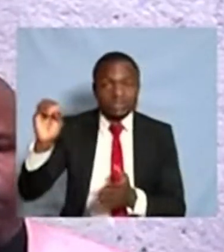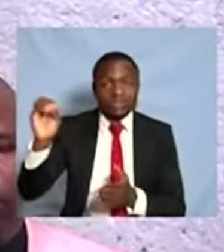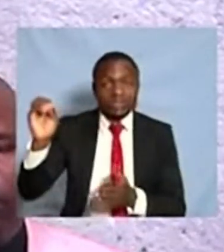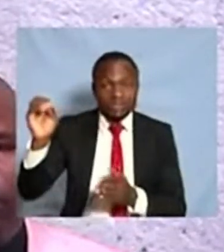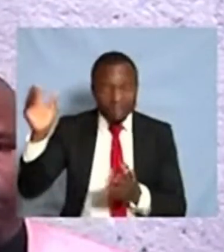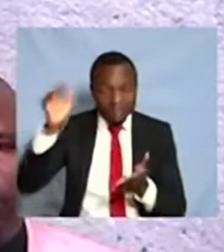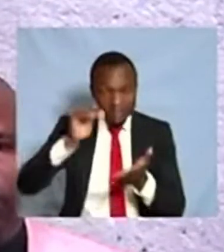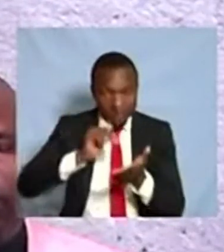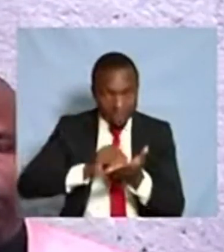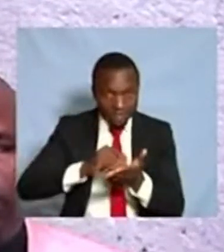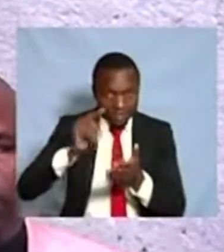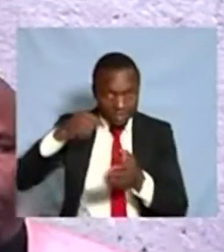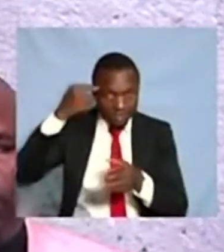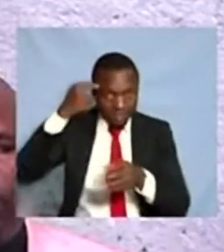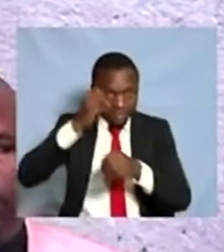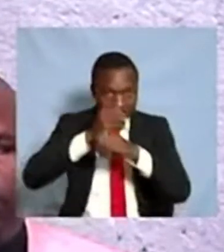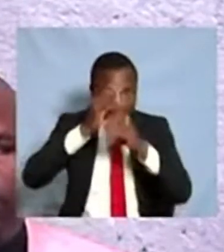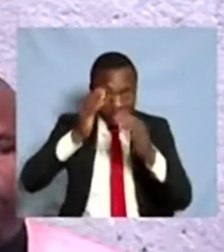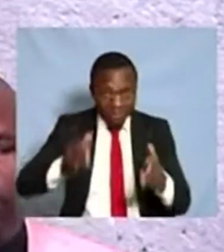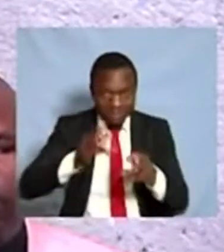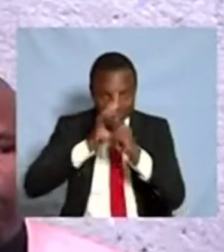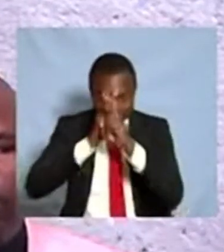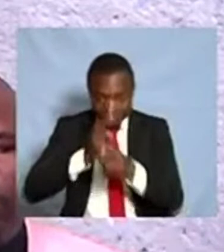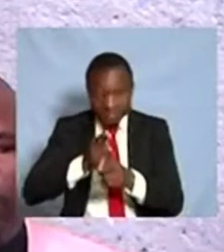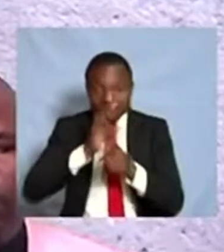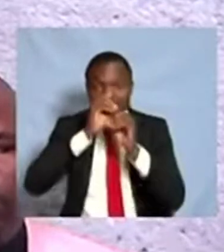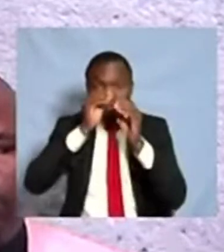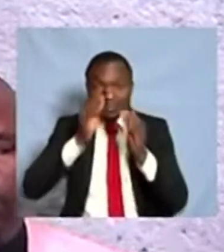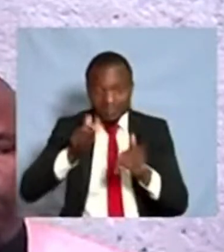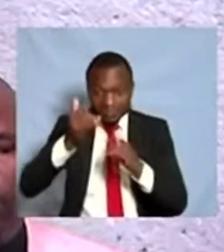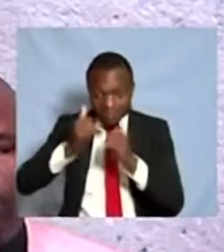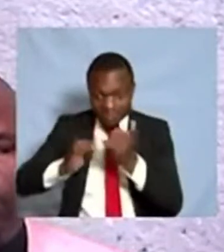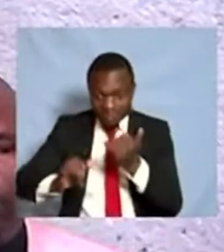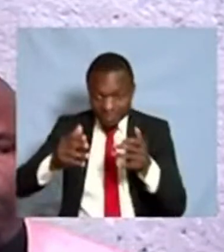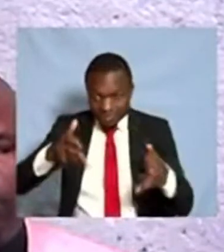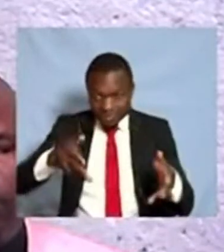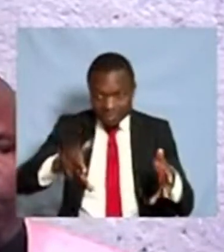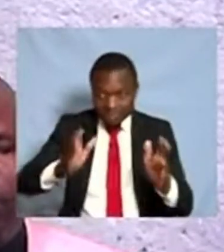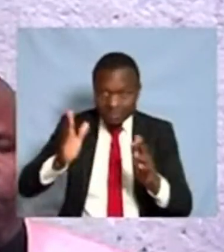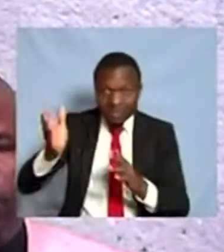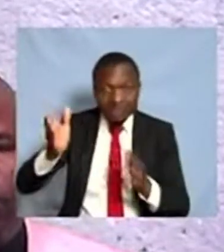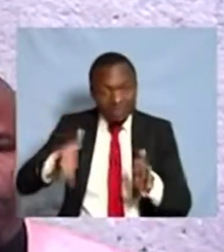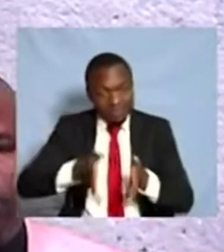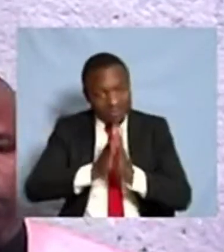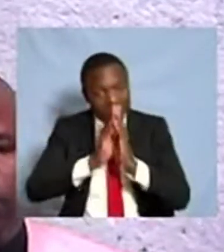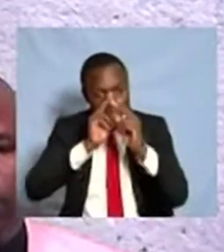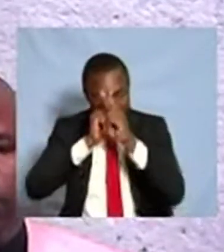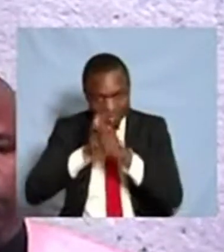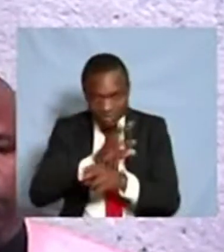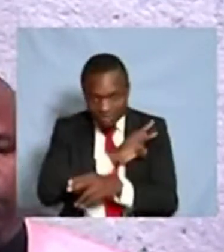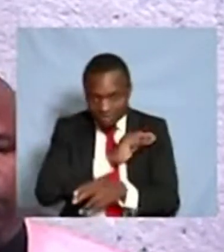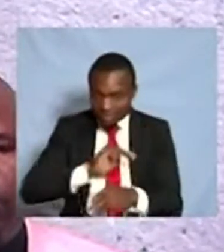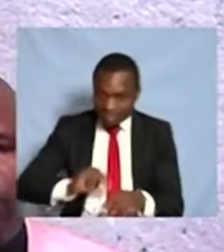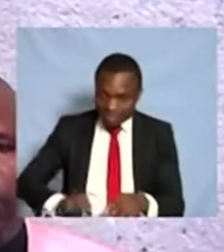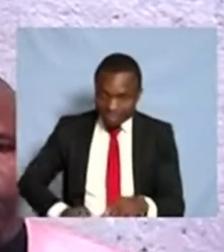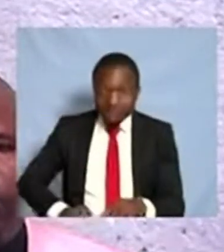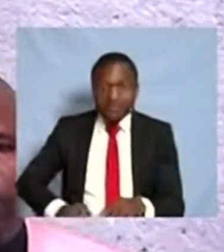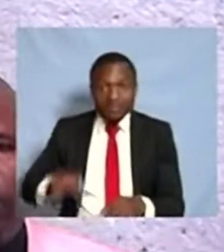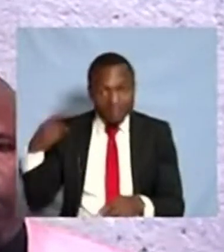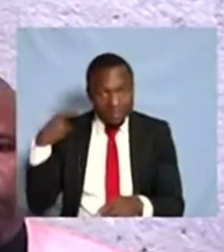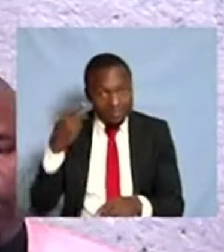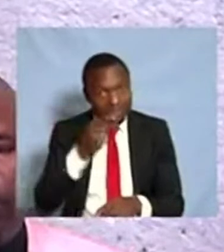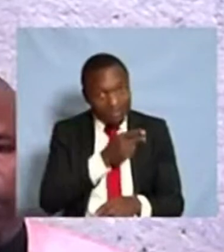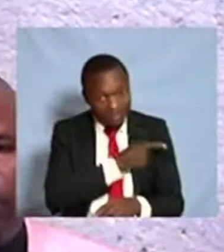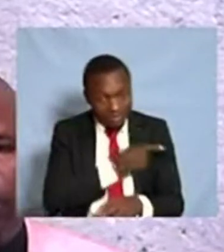service employees. Mr. Speaker, in conclusion, allow me to urge my fellow members to take a lead